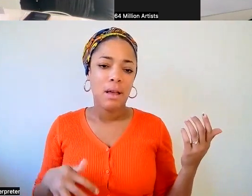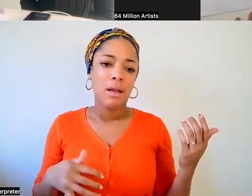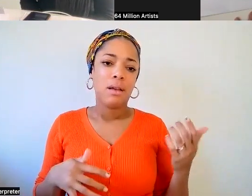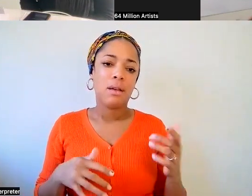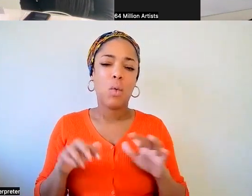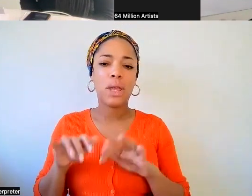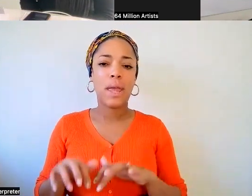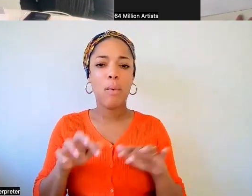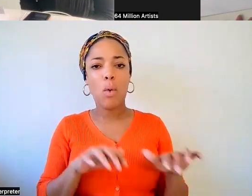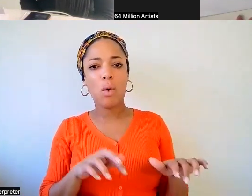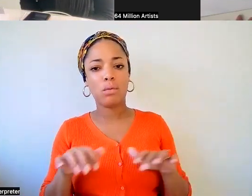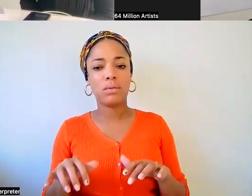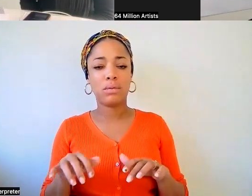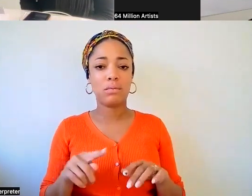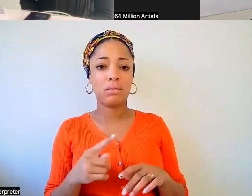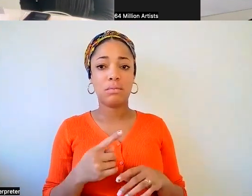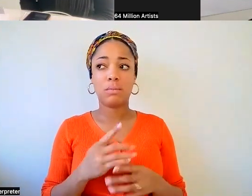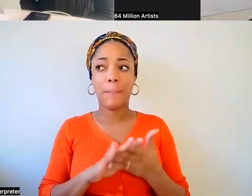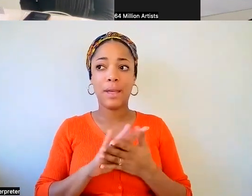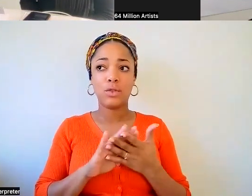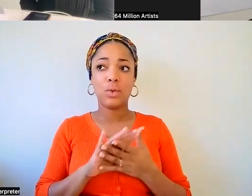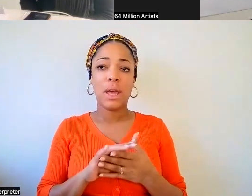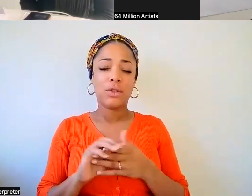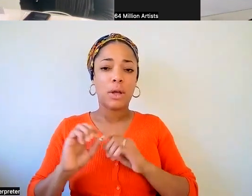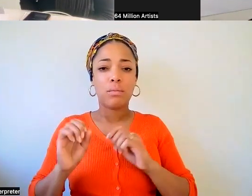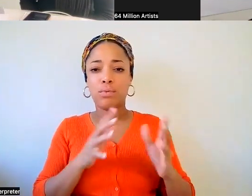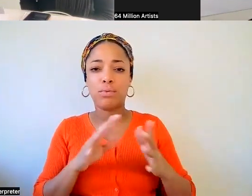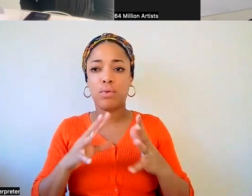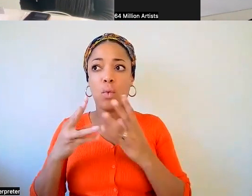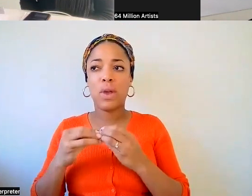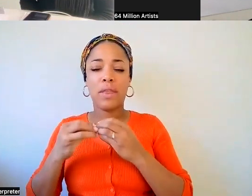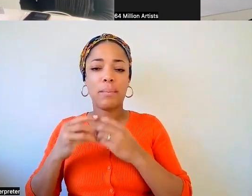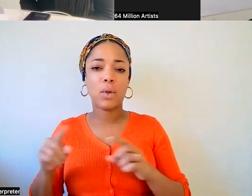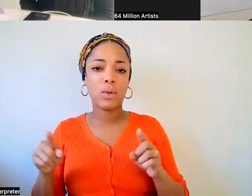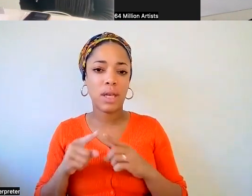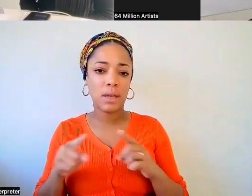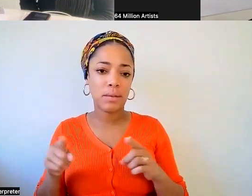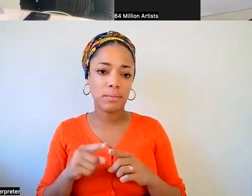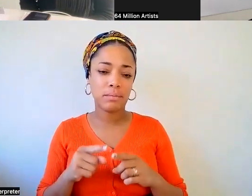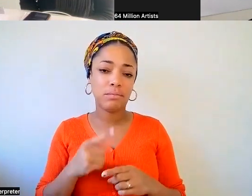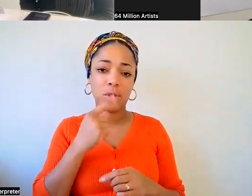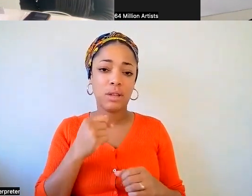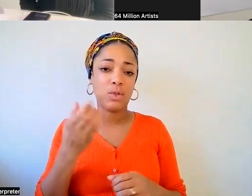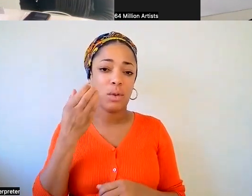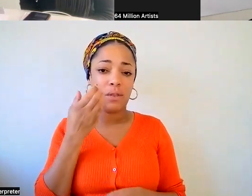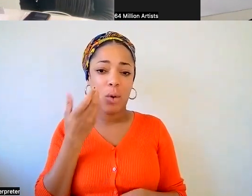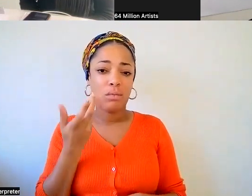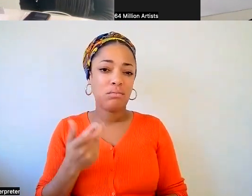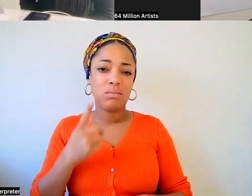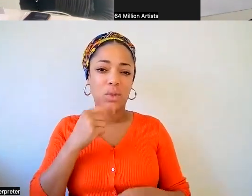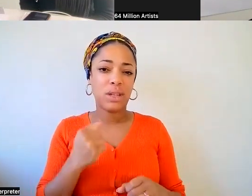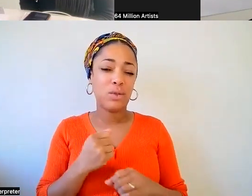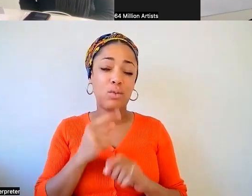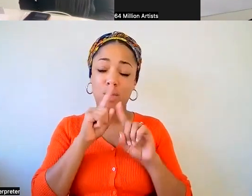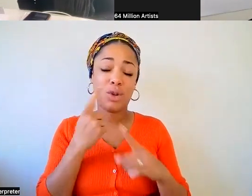over the chords while the person's doing that. Yeah? So you could record that. You just do it on your phone. Yeah. All right, so yeah. Couldn't do any of that when I was a